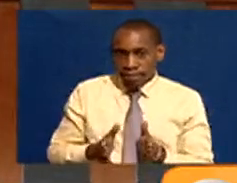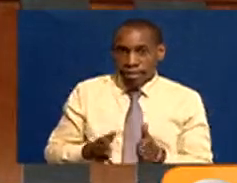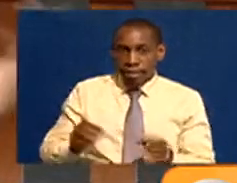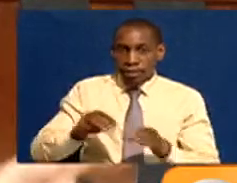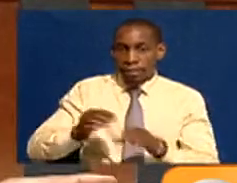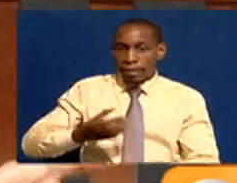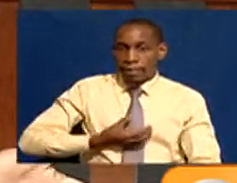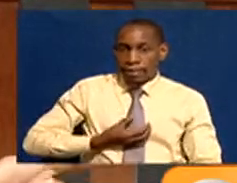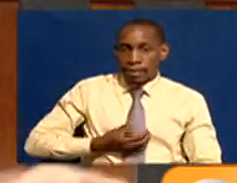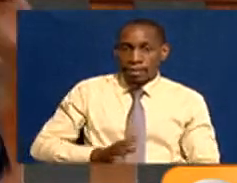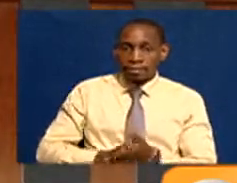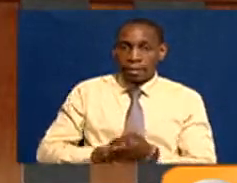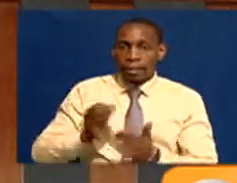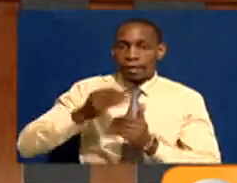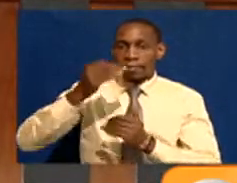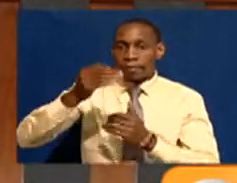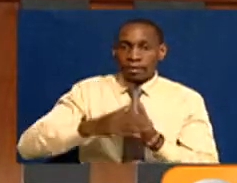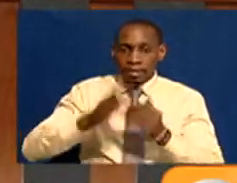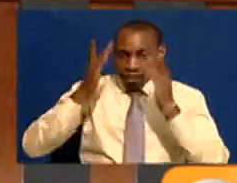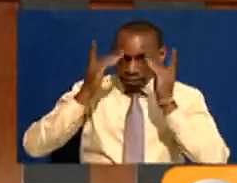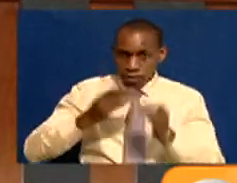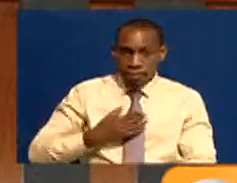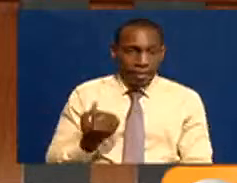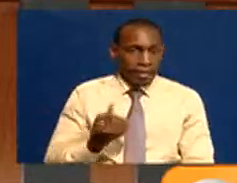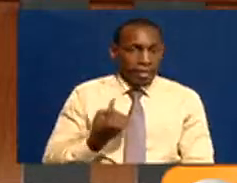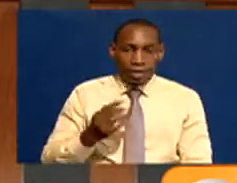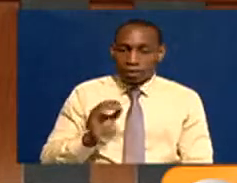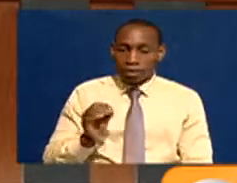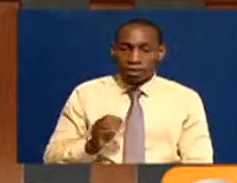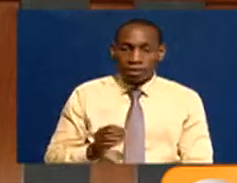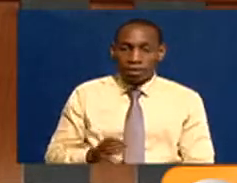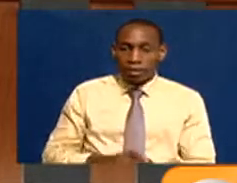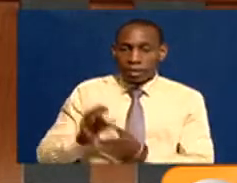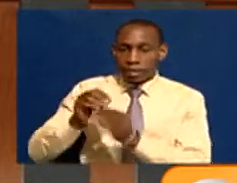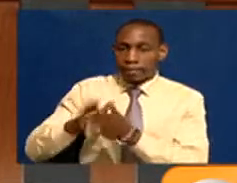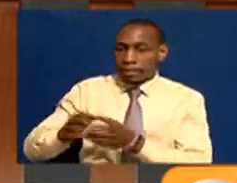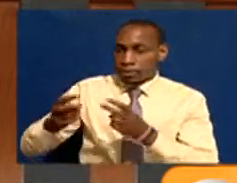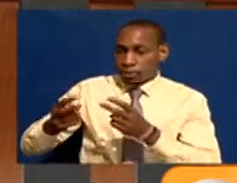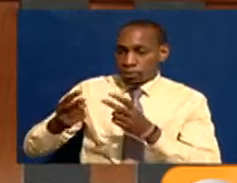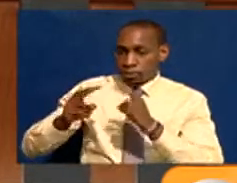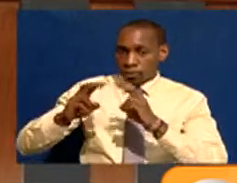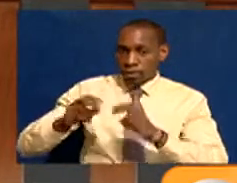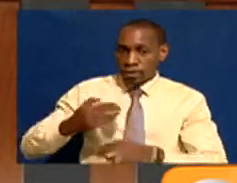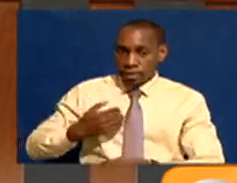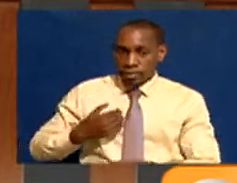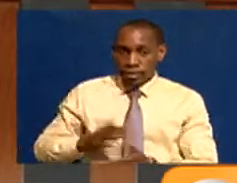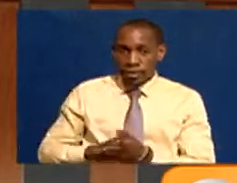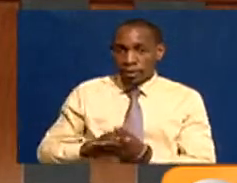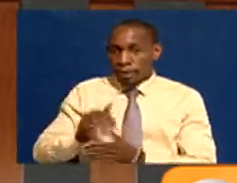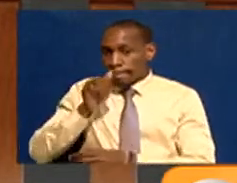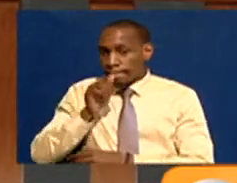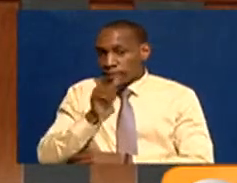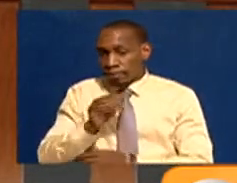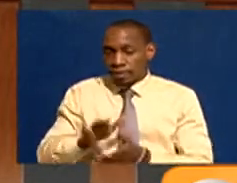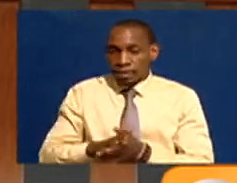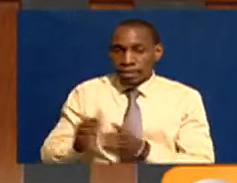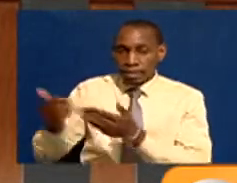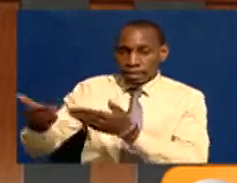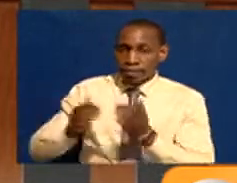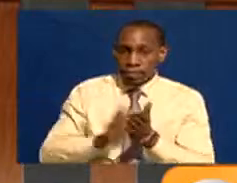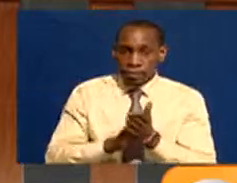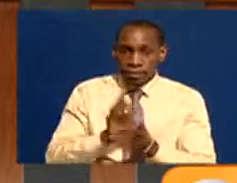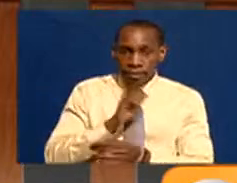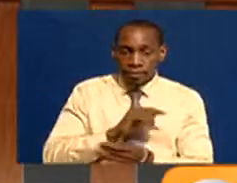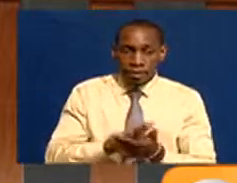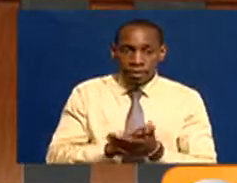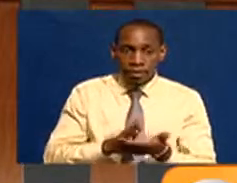council. So ultimately, it's not my decision alone. It's not for people to investors to look for me in that street or that corner. I will receive the proposals